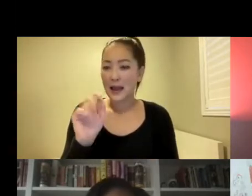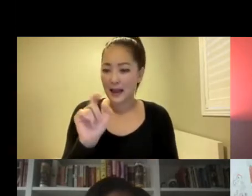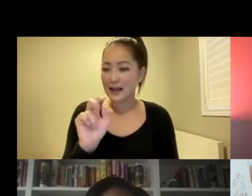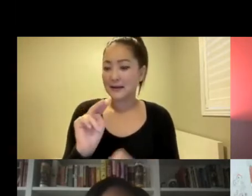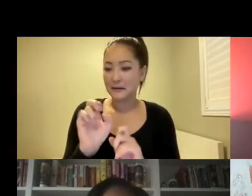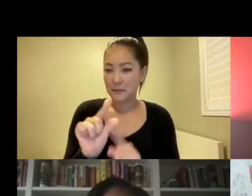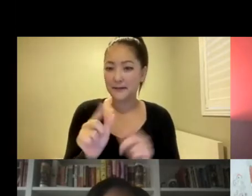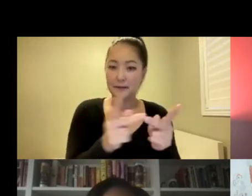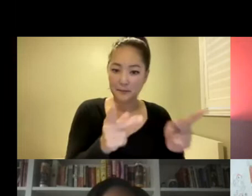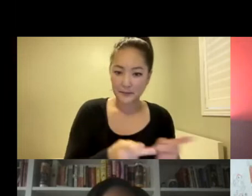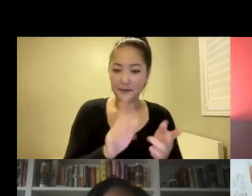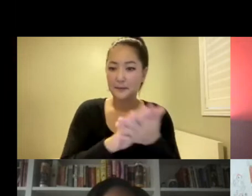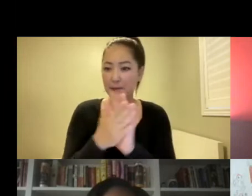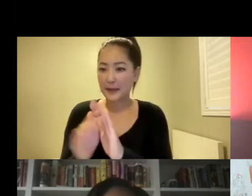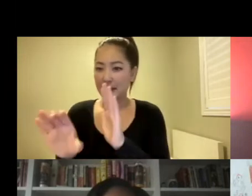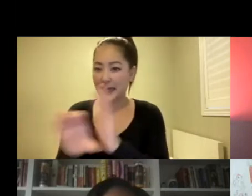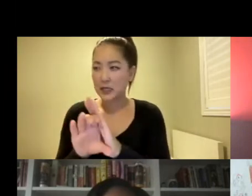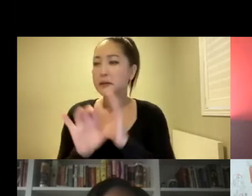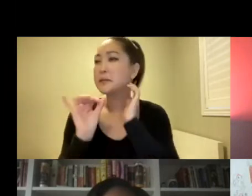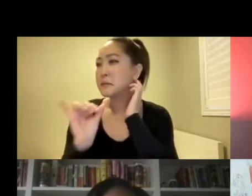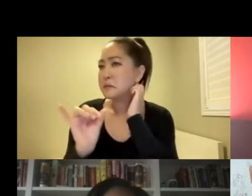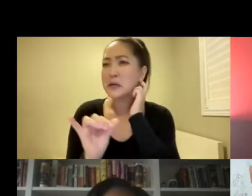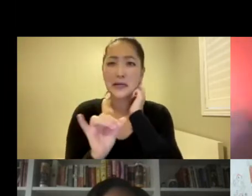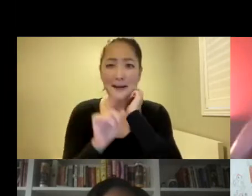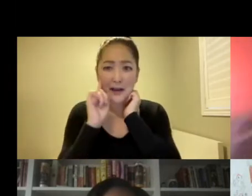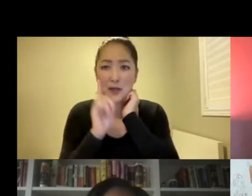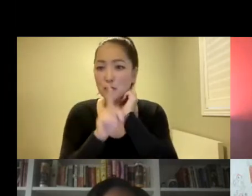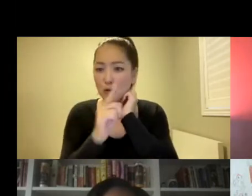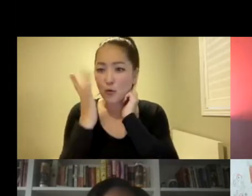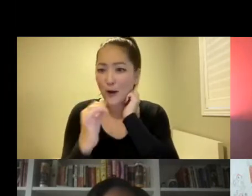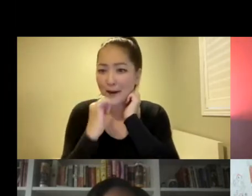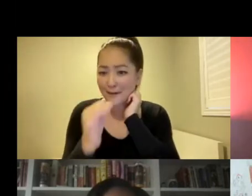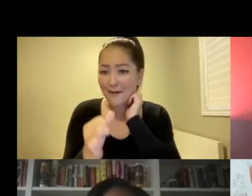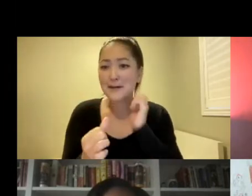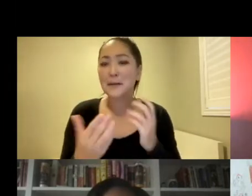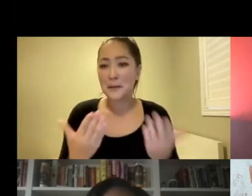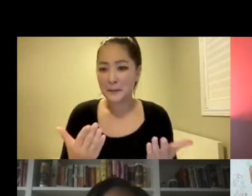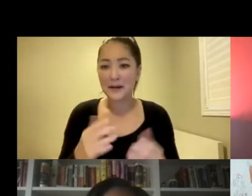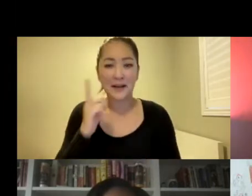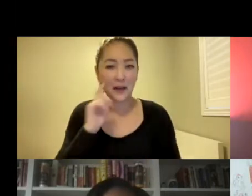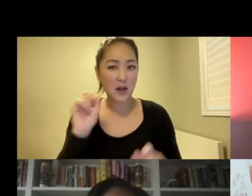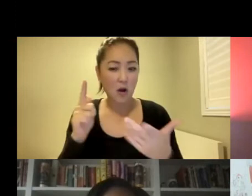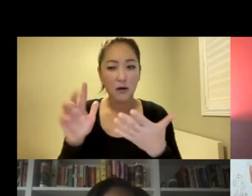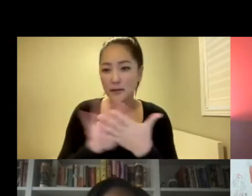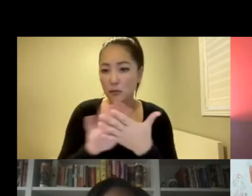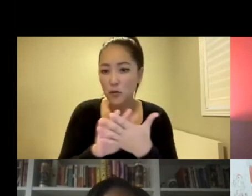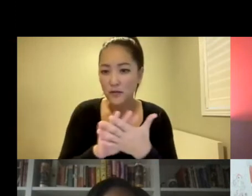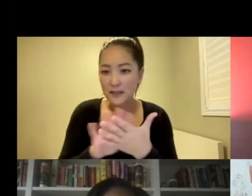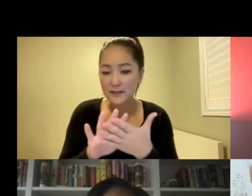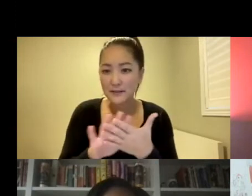character. And then, so I was like, yeah, let's do this. Is what, you know, I was thinking about all the films that conjured up. And then I became